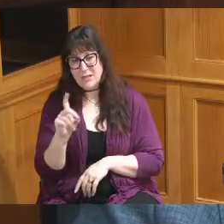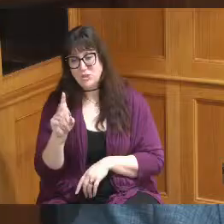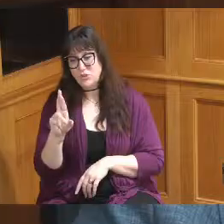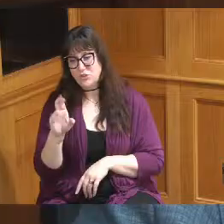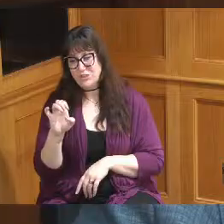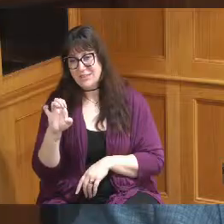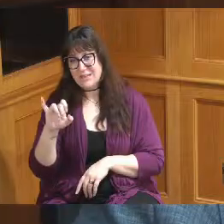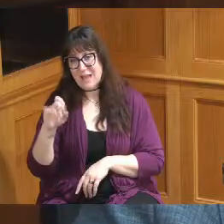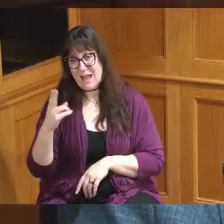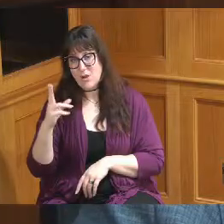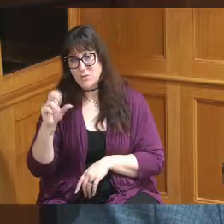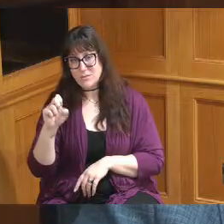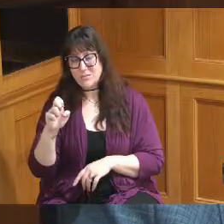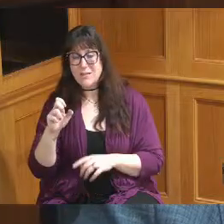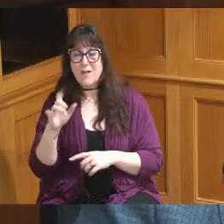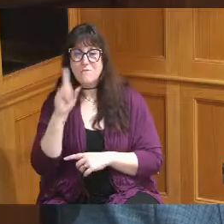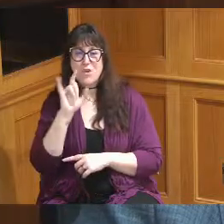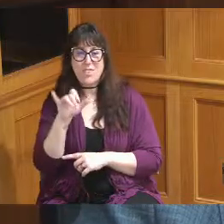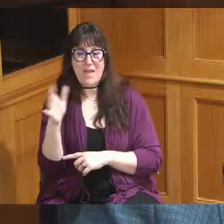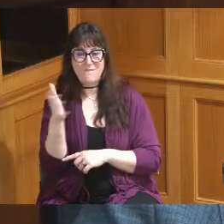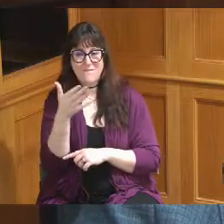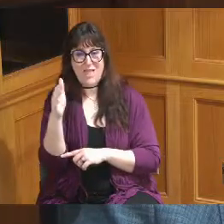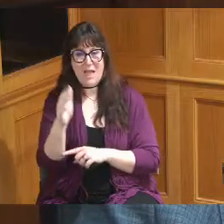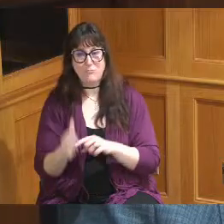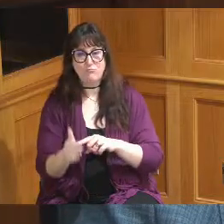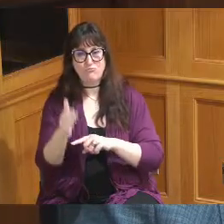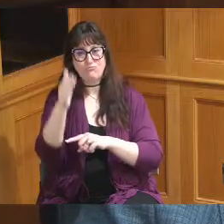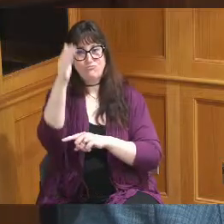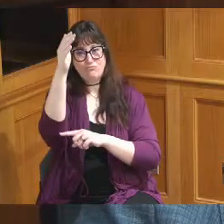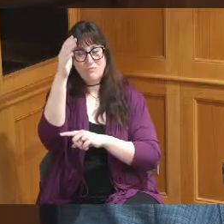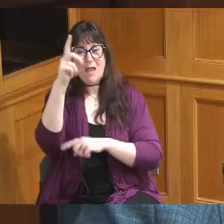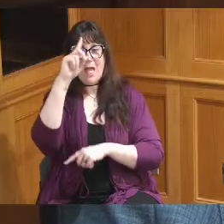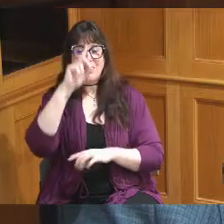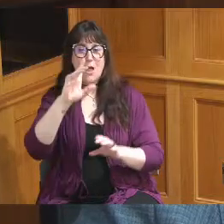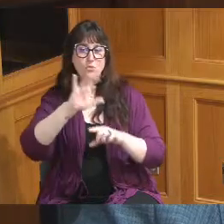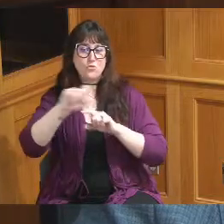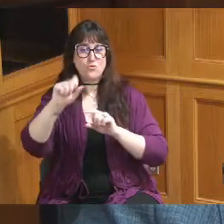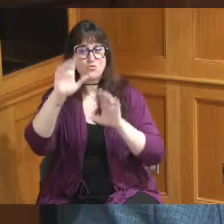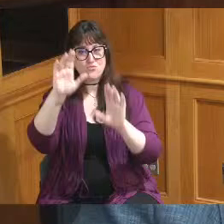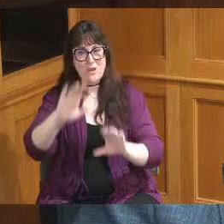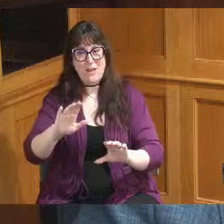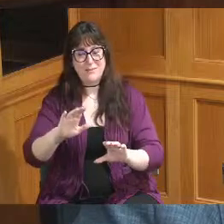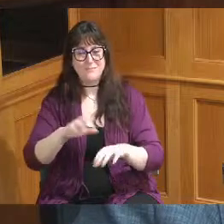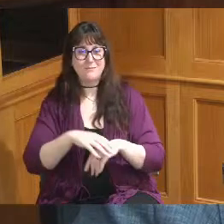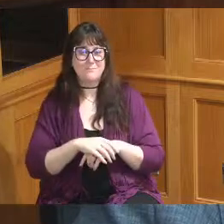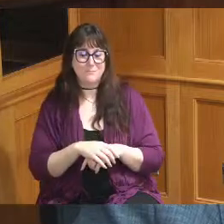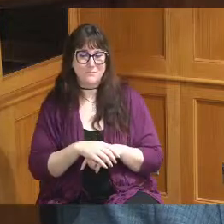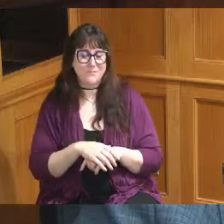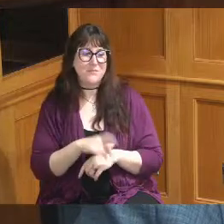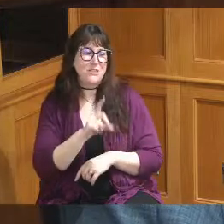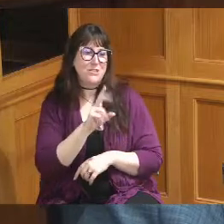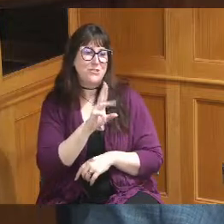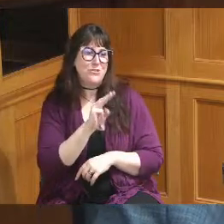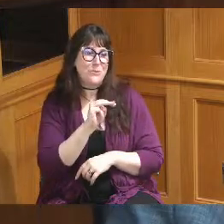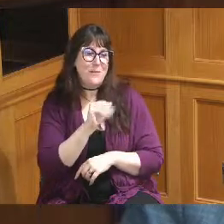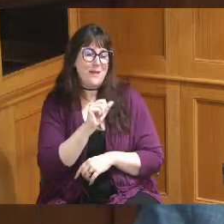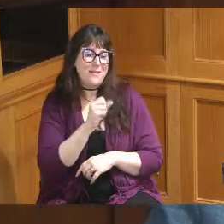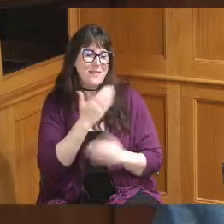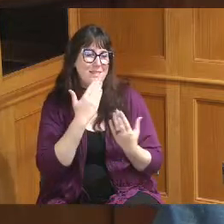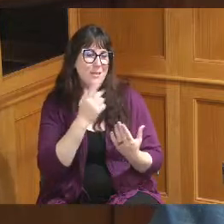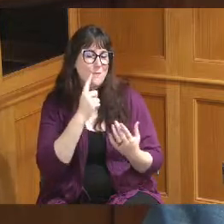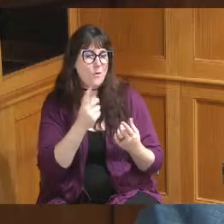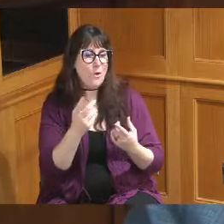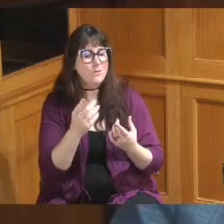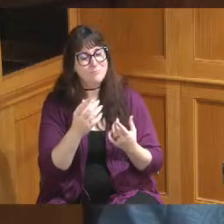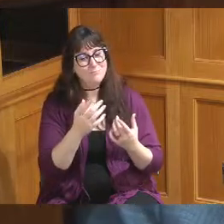Driehaus and the flag raising. And I thought that was great. And Commissioner Dumas, thanks for bringing the youth for that. I thought that was really